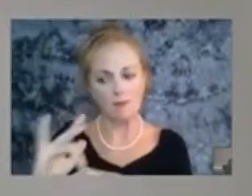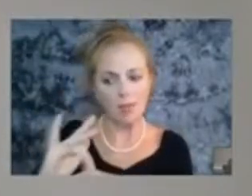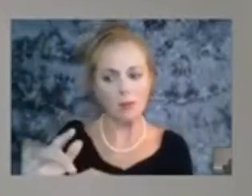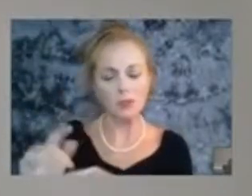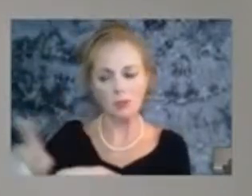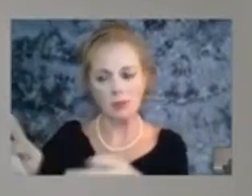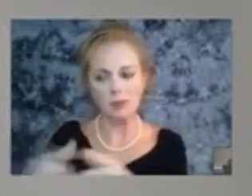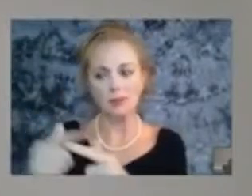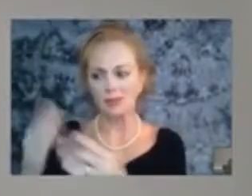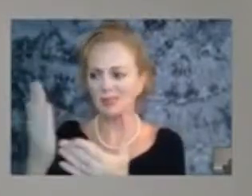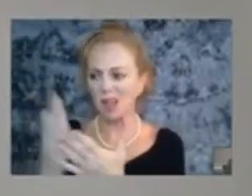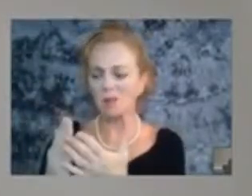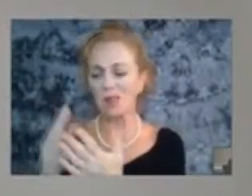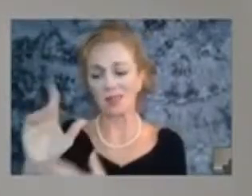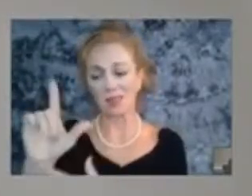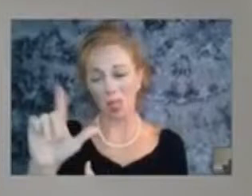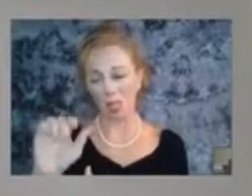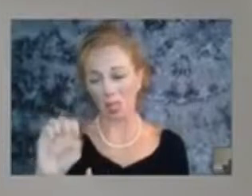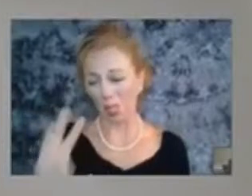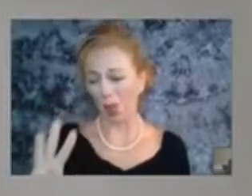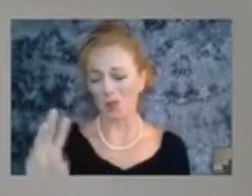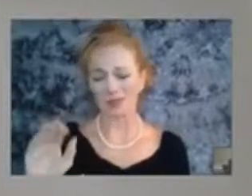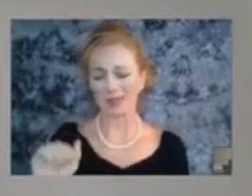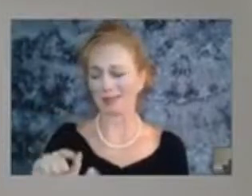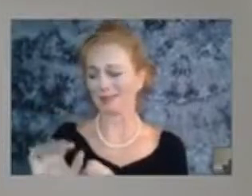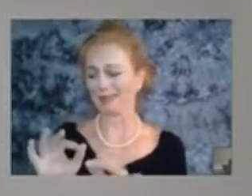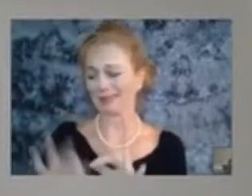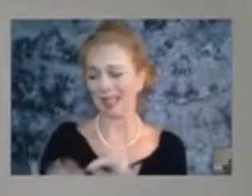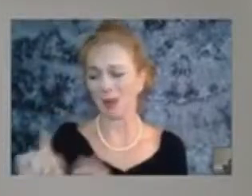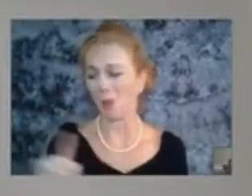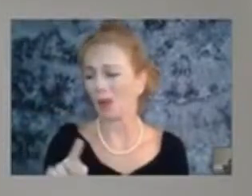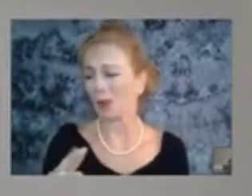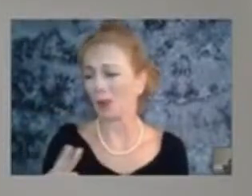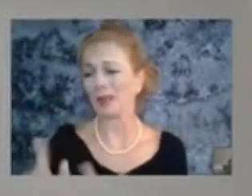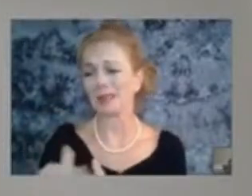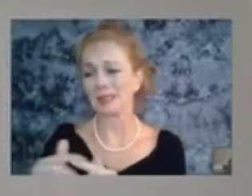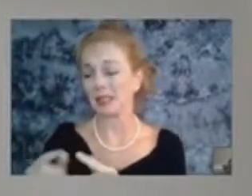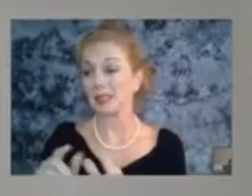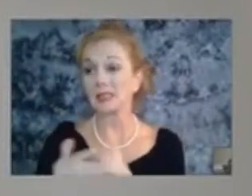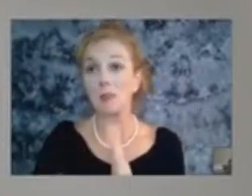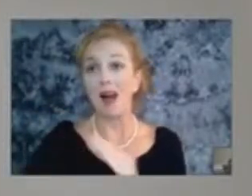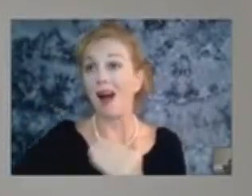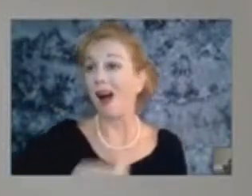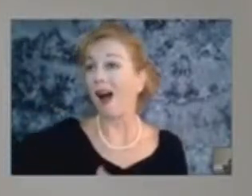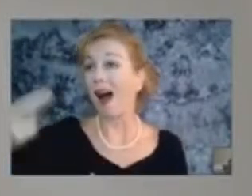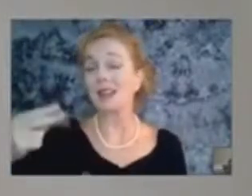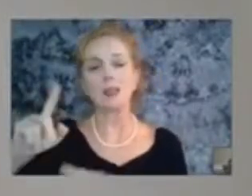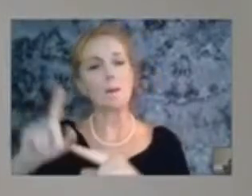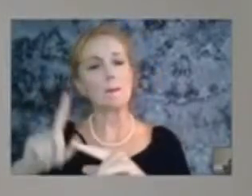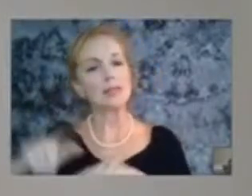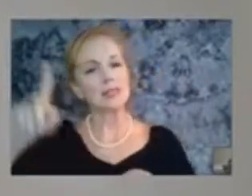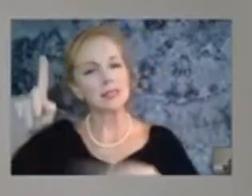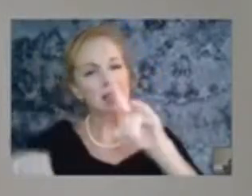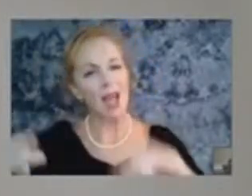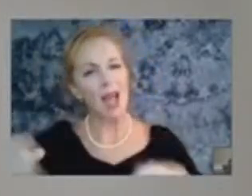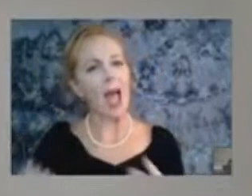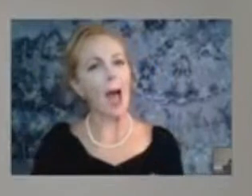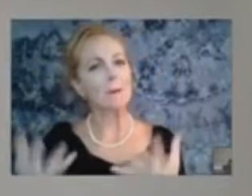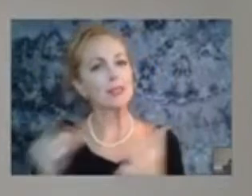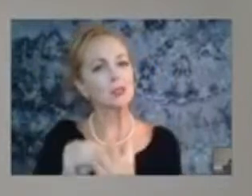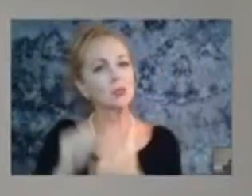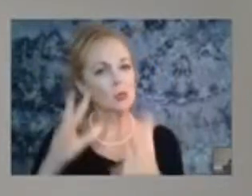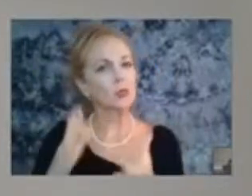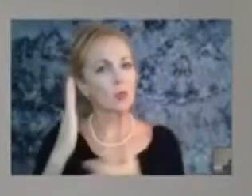single digits, and in other schools, it can go into the double digits. So it really varies in terms of the number of students who may take advantage of this at any